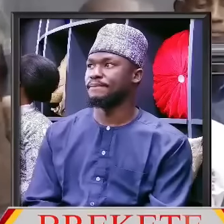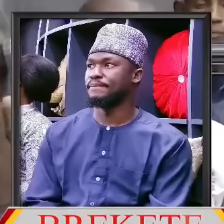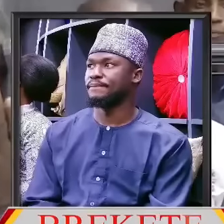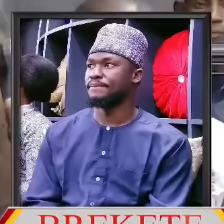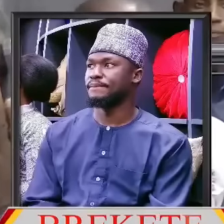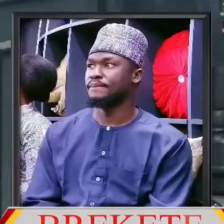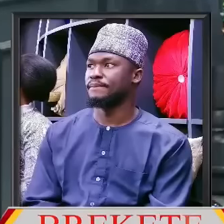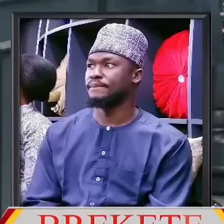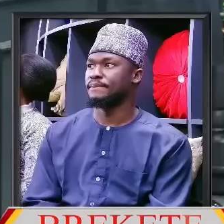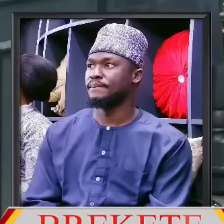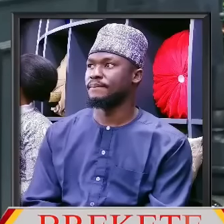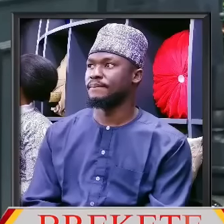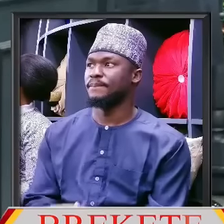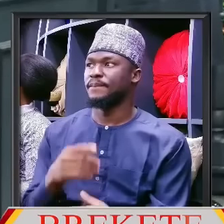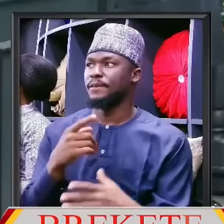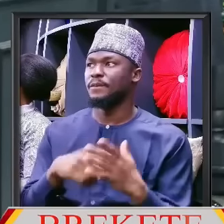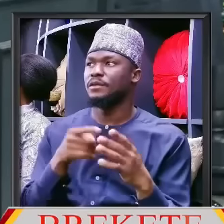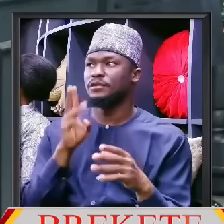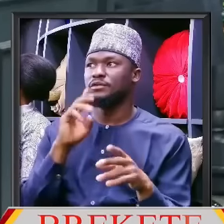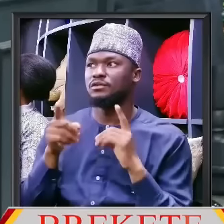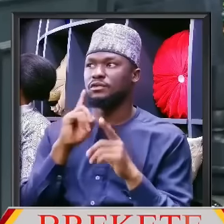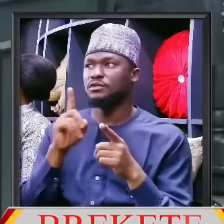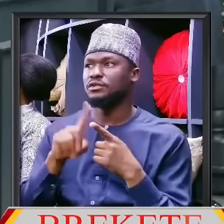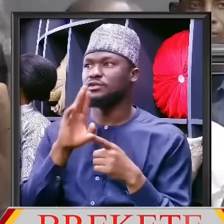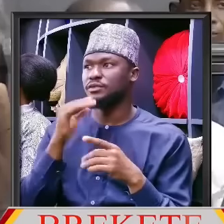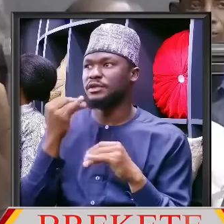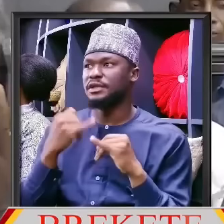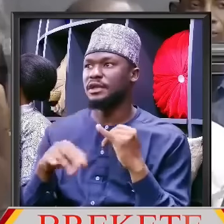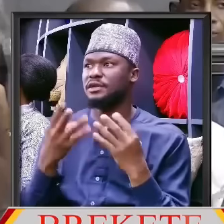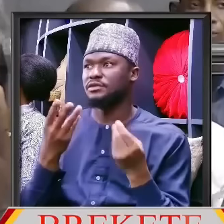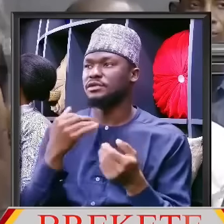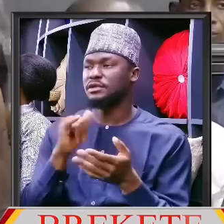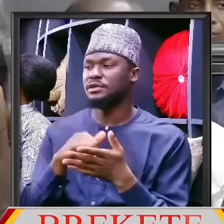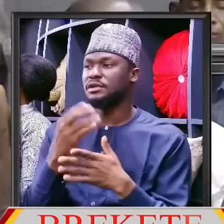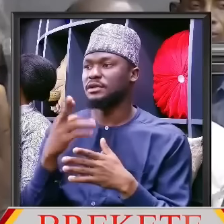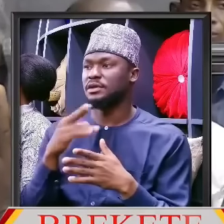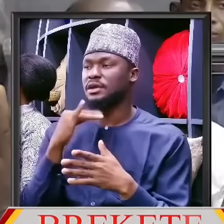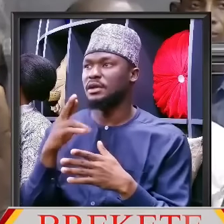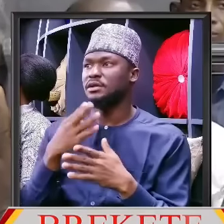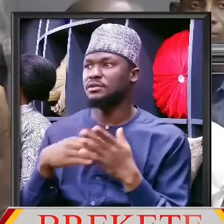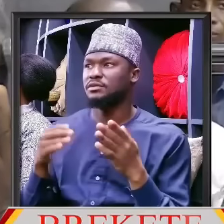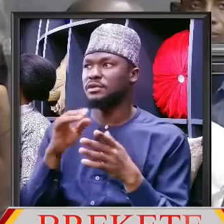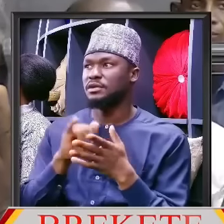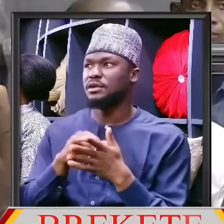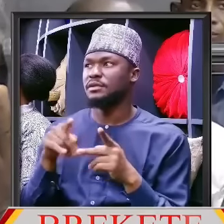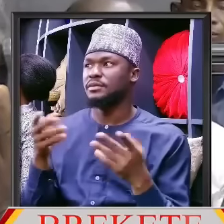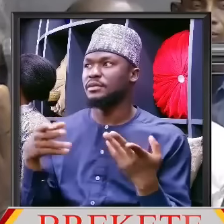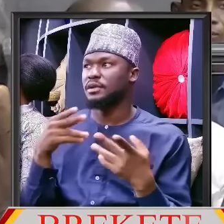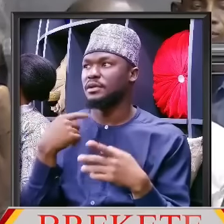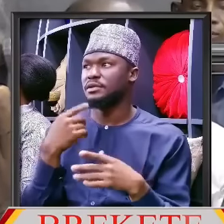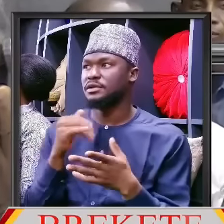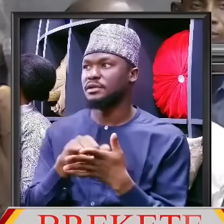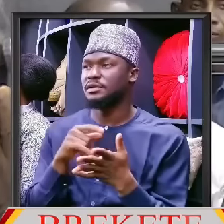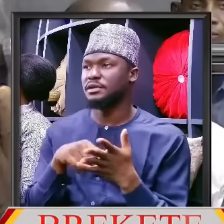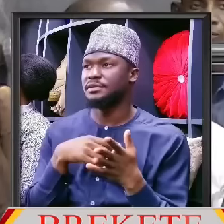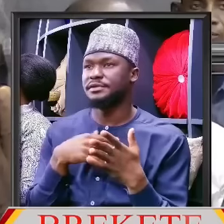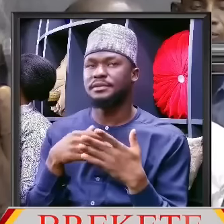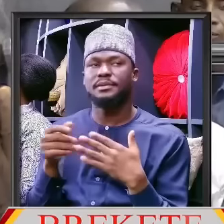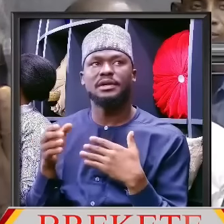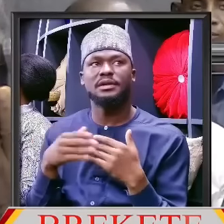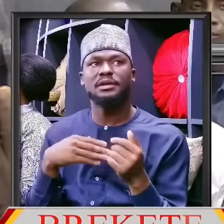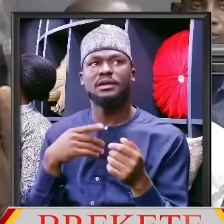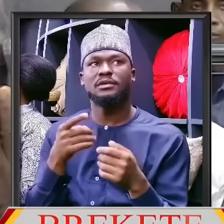Waiting you go talk now, where will be the final solution? You get one of the things where some people for studio, they talk now, say, this